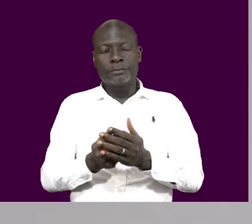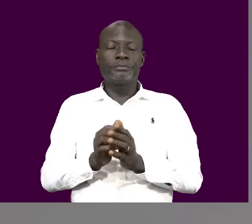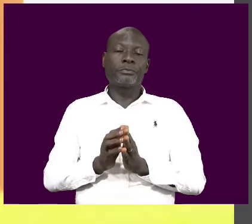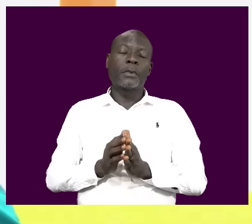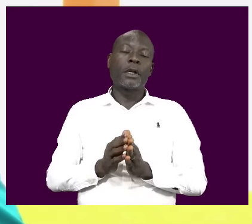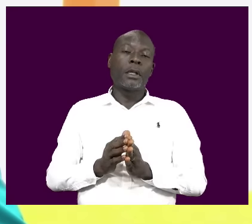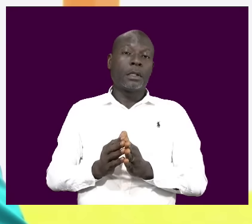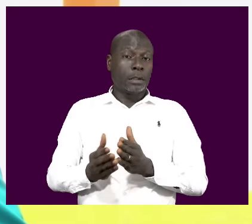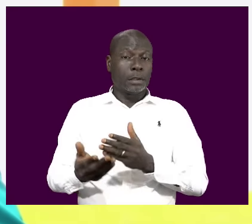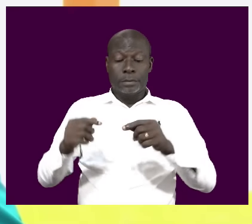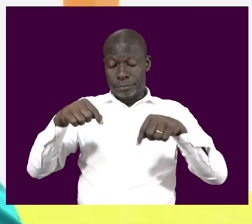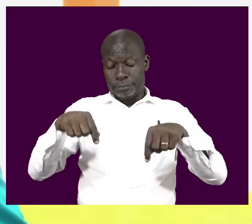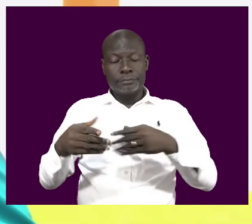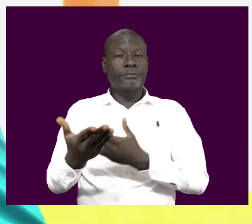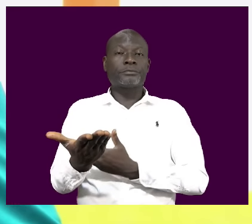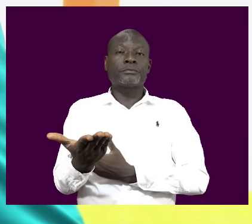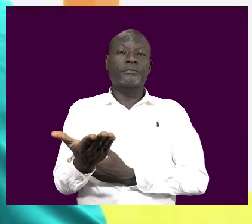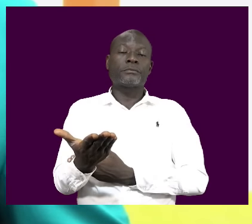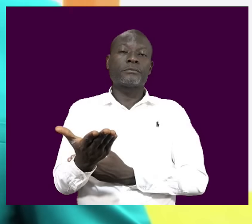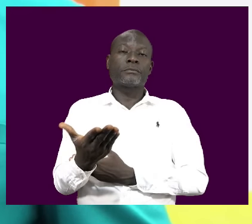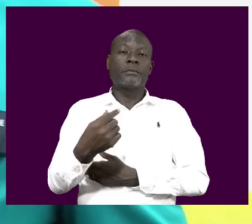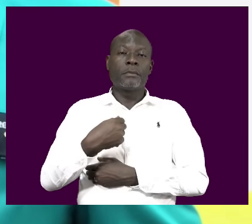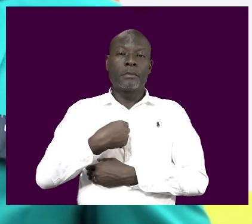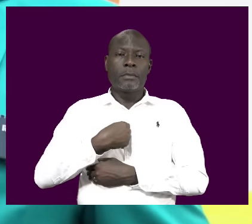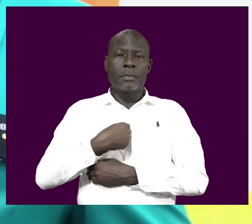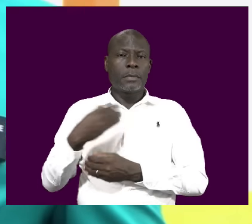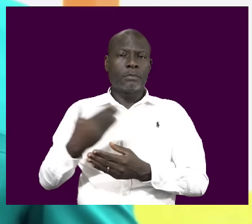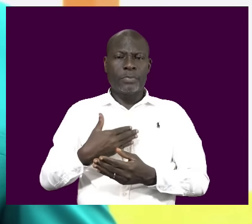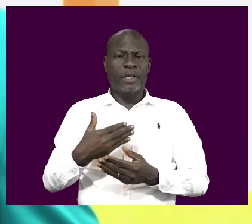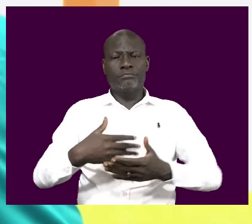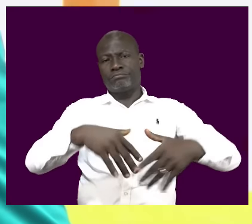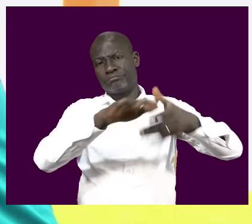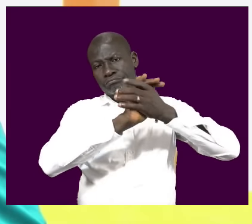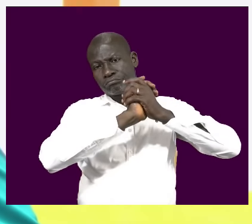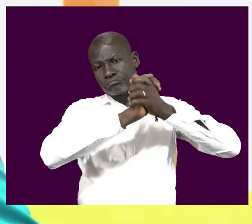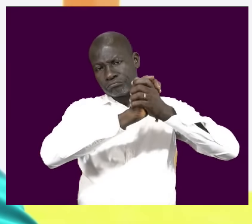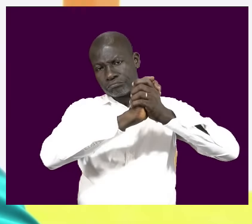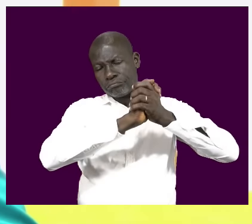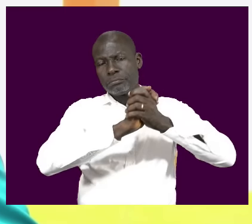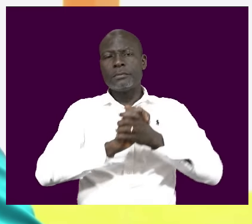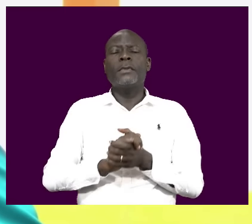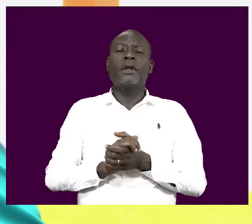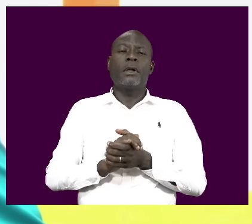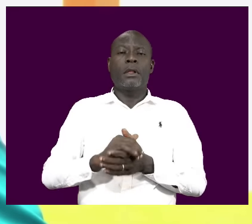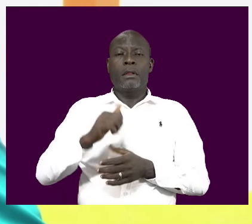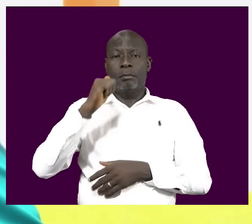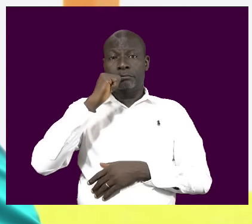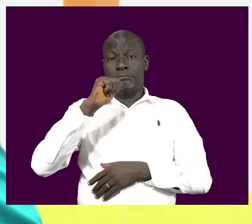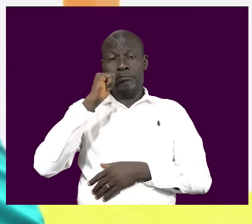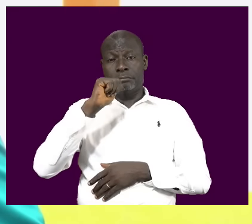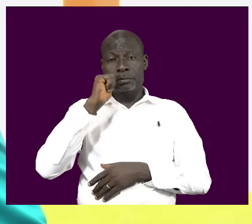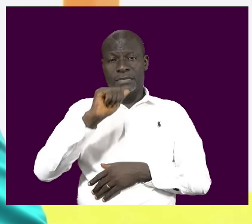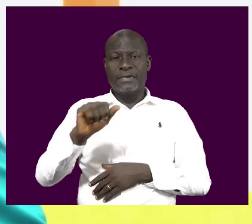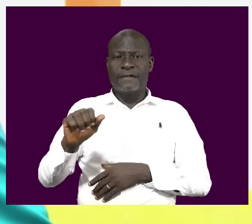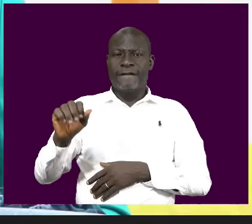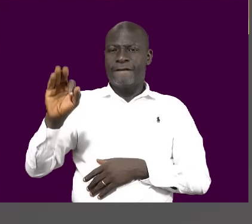ene anopai nso mede abasobo kese ade ma ababawa